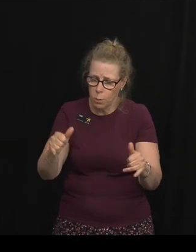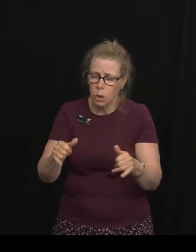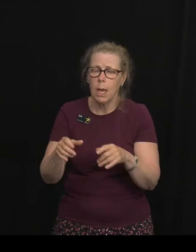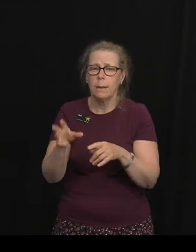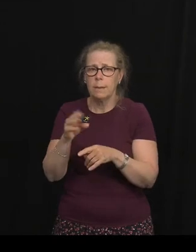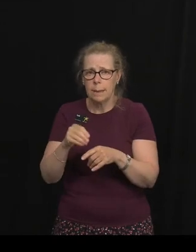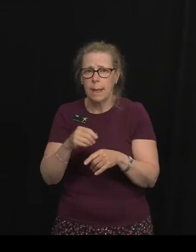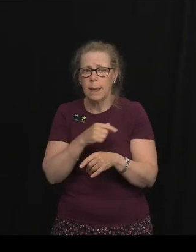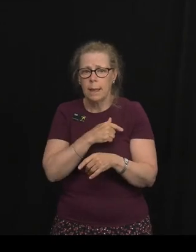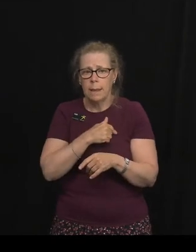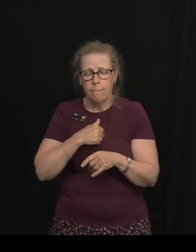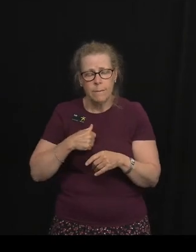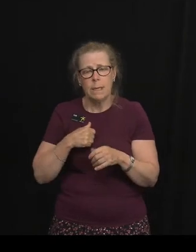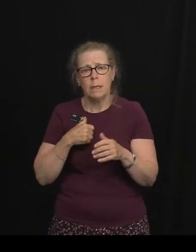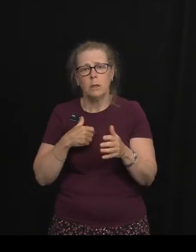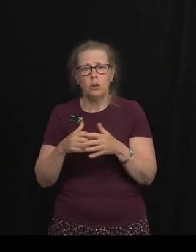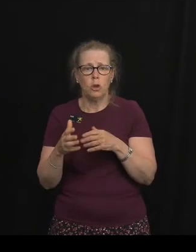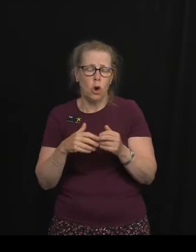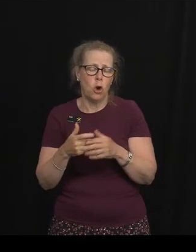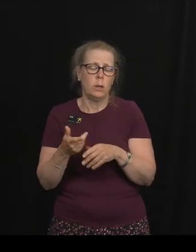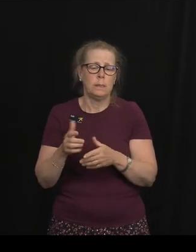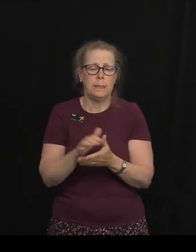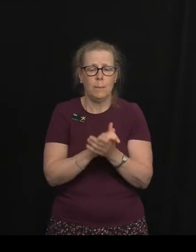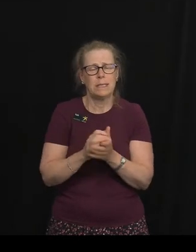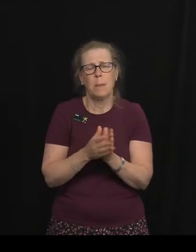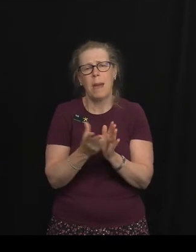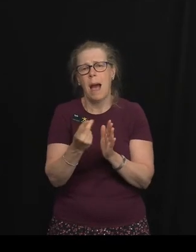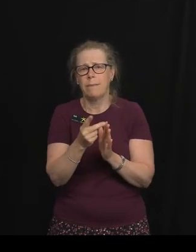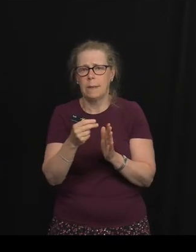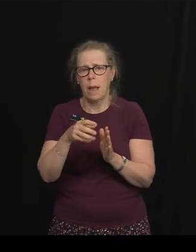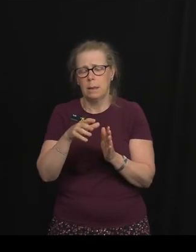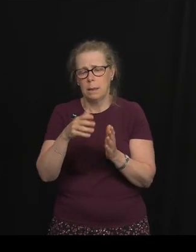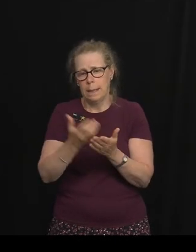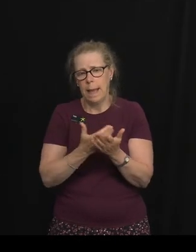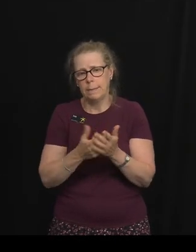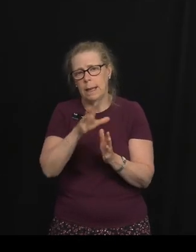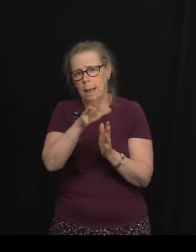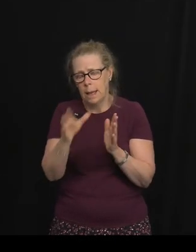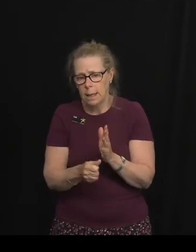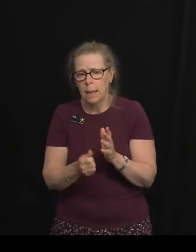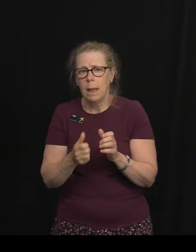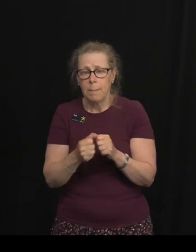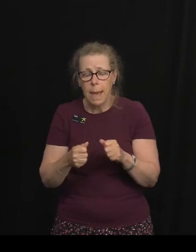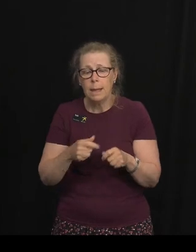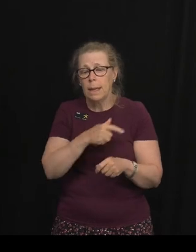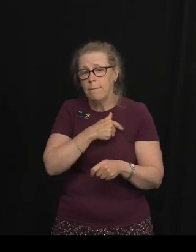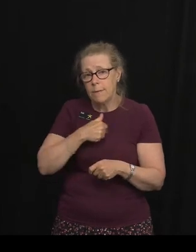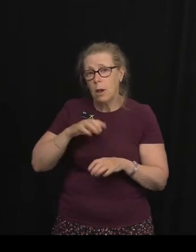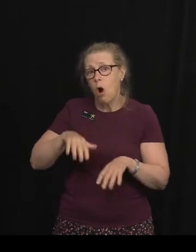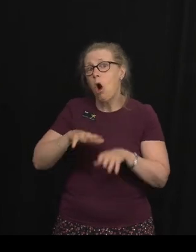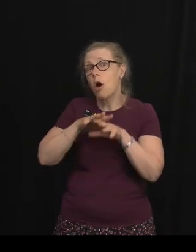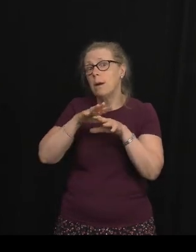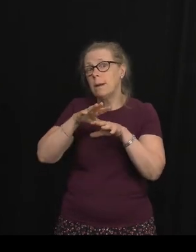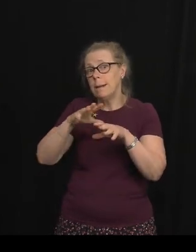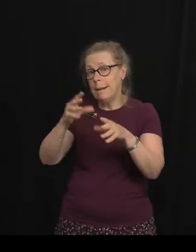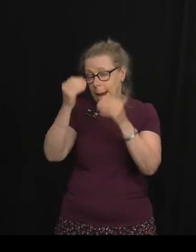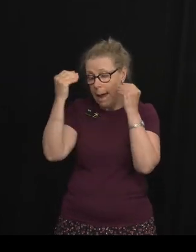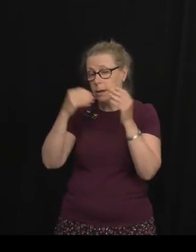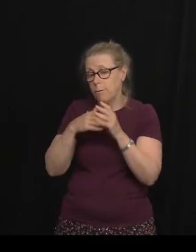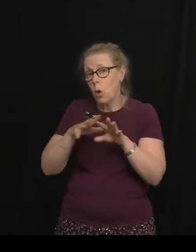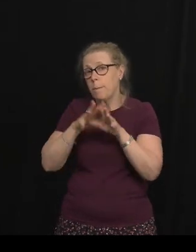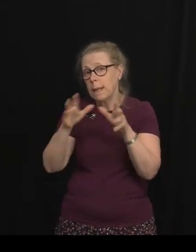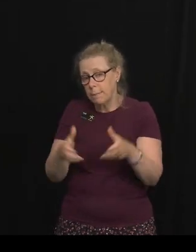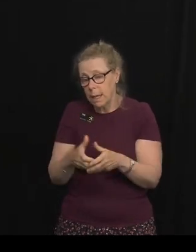with European CDC. This is a very good impact that the world has learned from the pandemics. Mm. And this